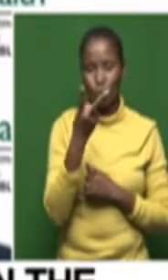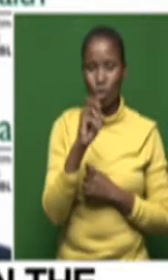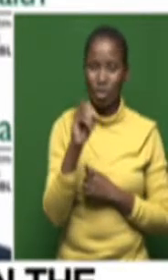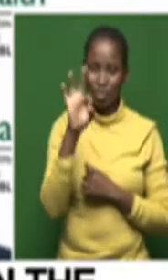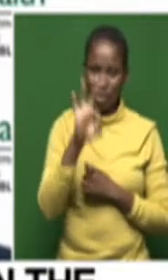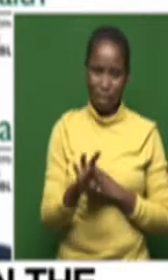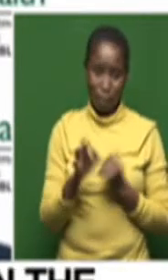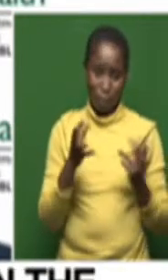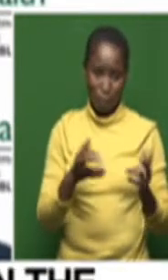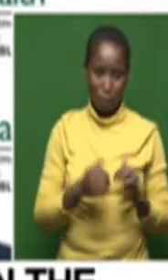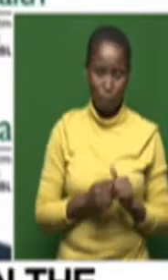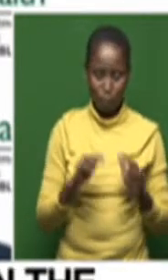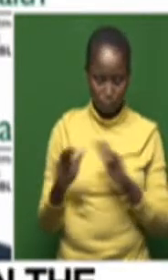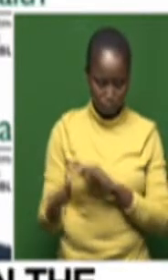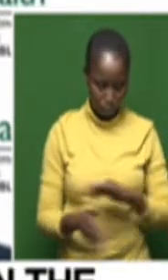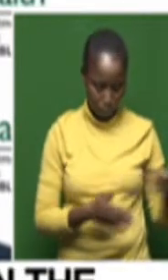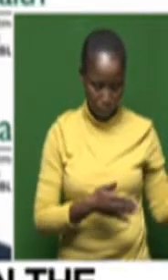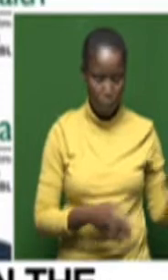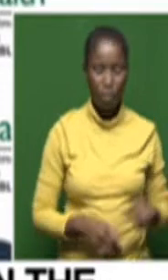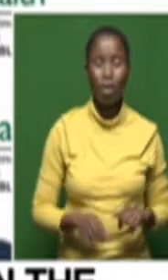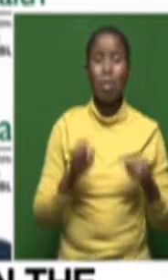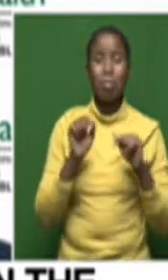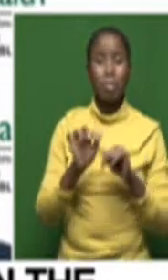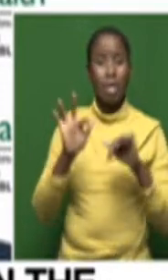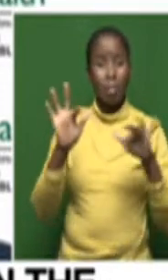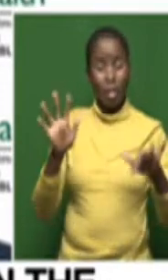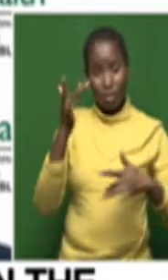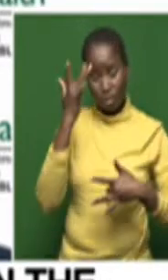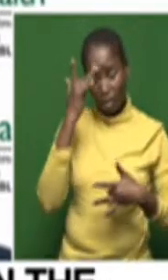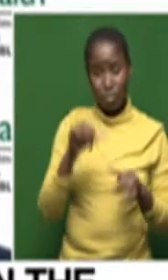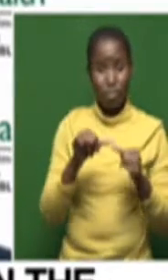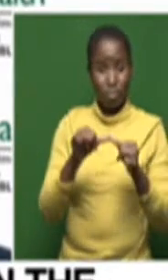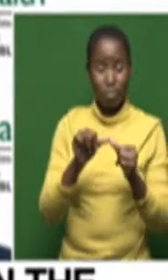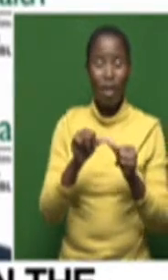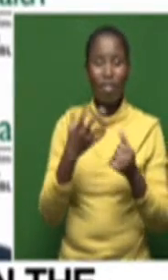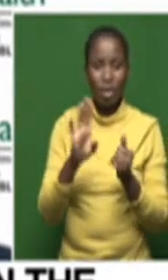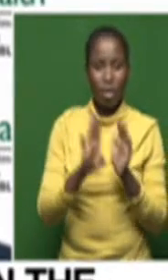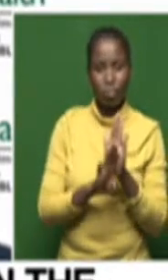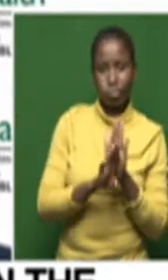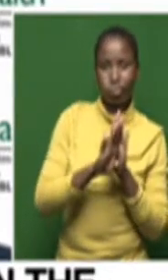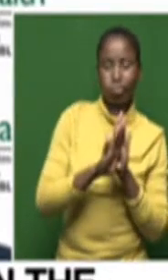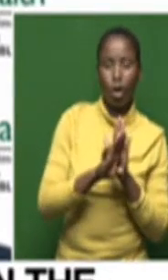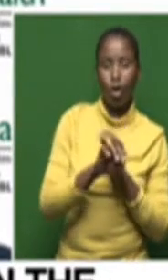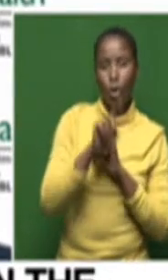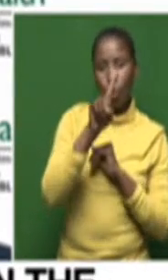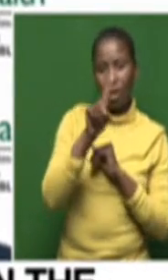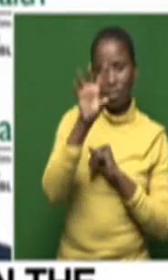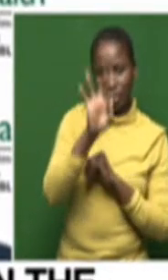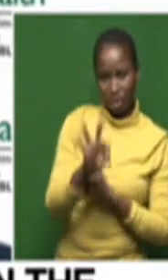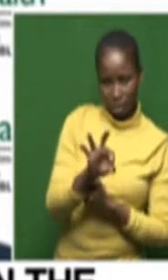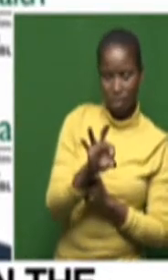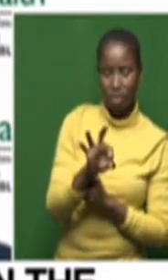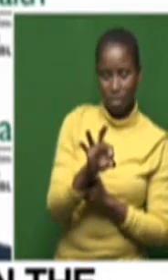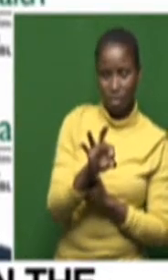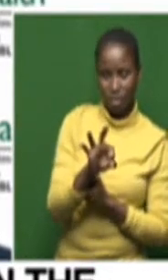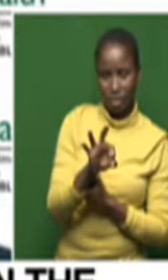Active cases over the last 7 days increased by 1% to